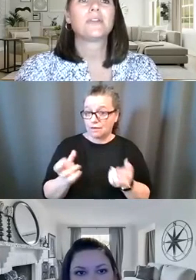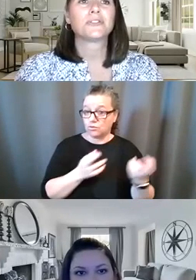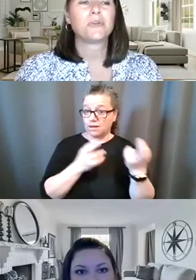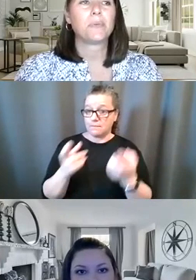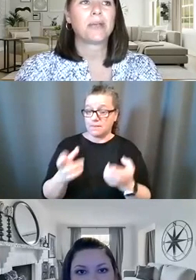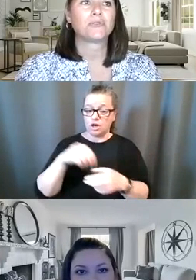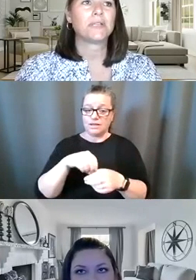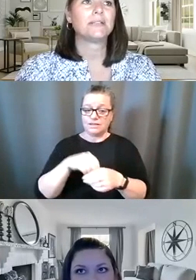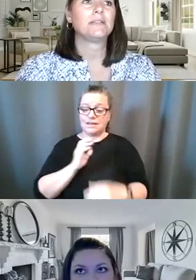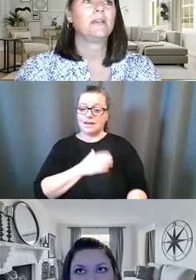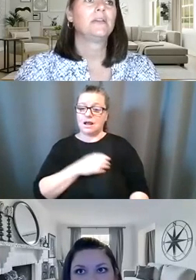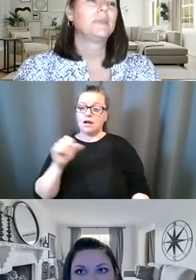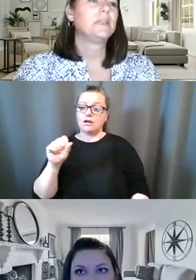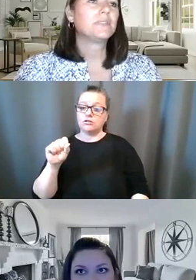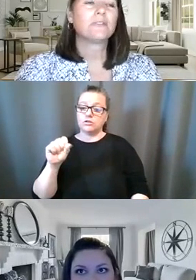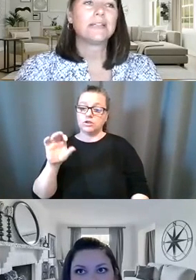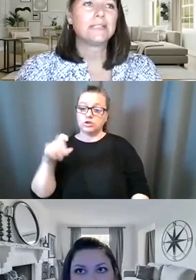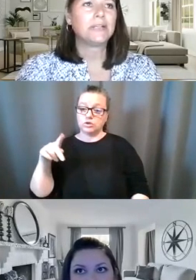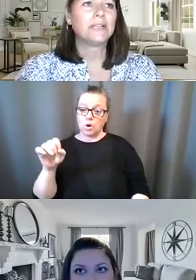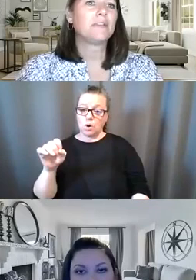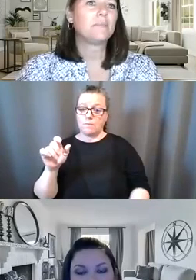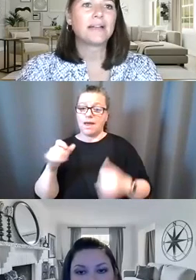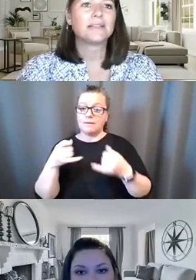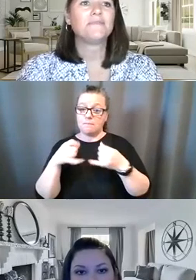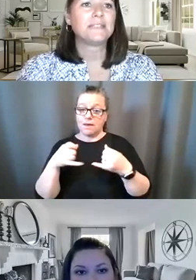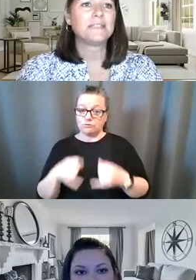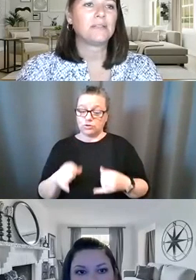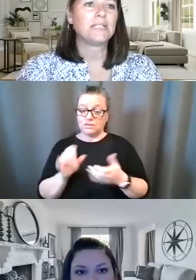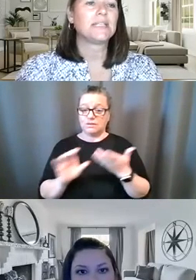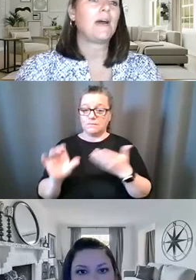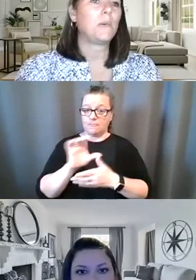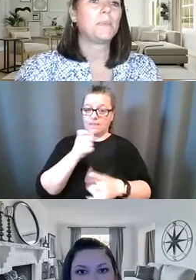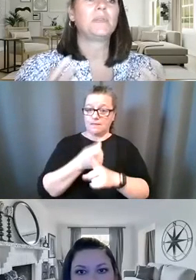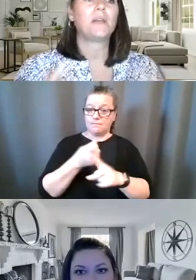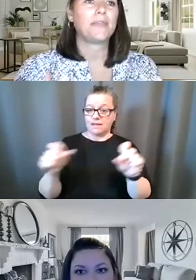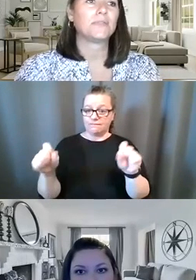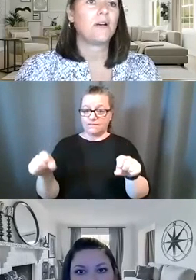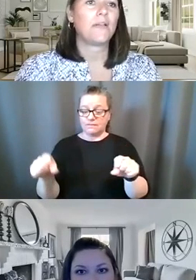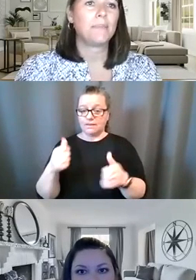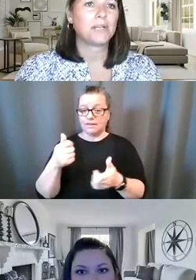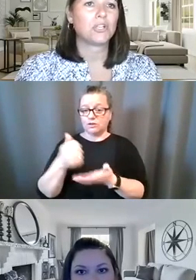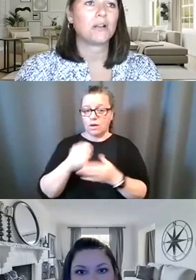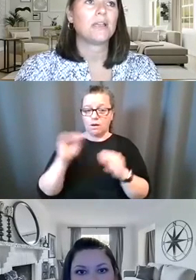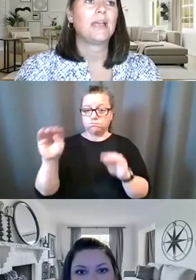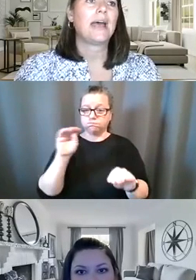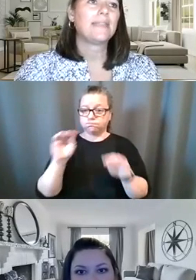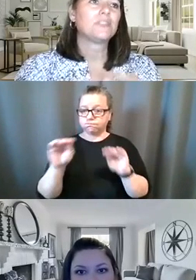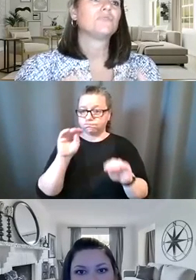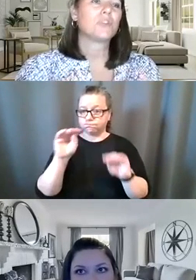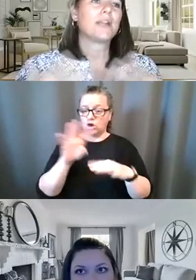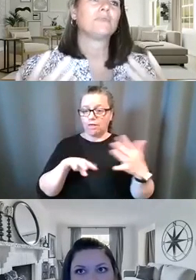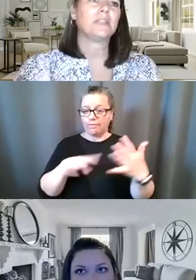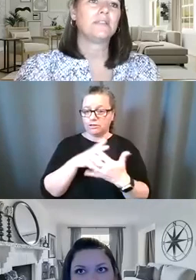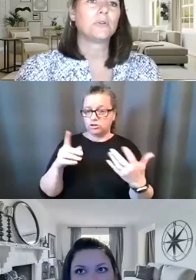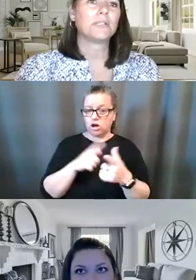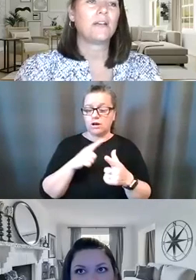within our scope and boundaries. We use the criteria of impact and feasibility to help plot those on the PIC chart, and then try